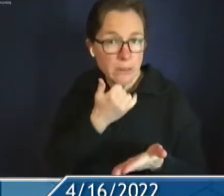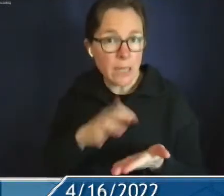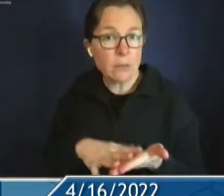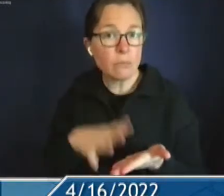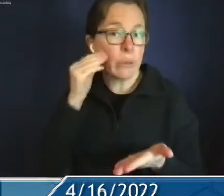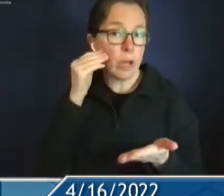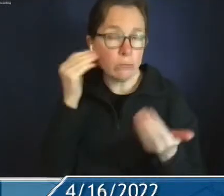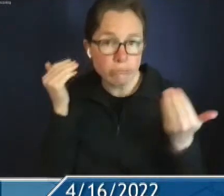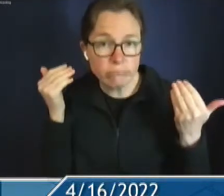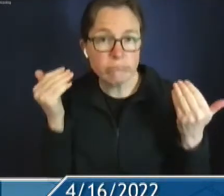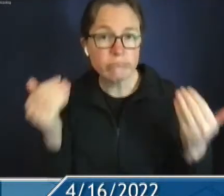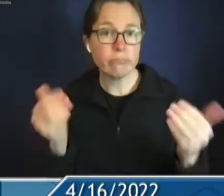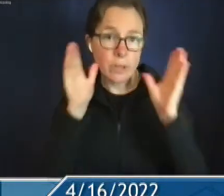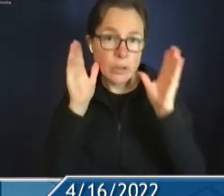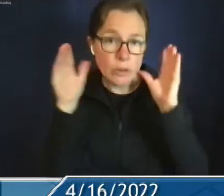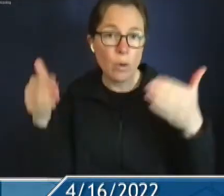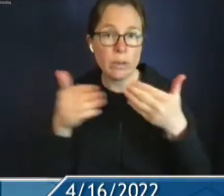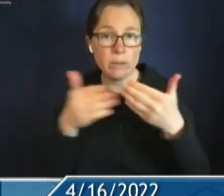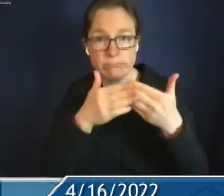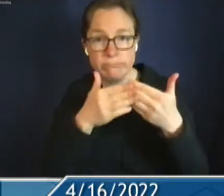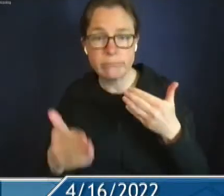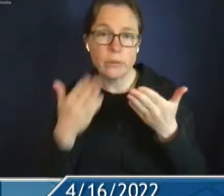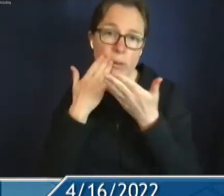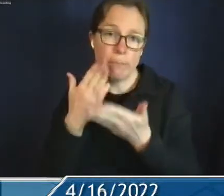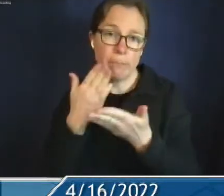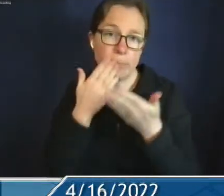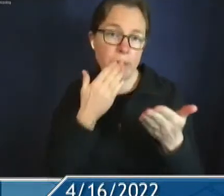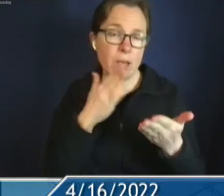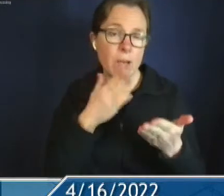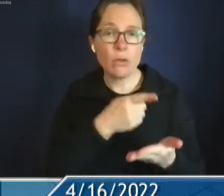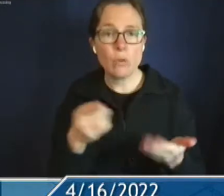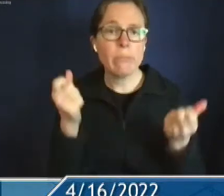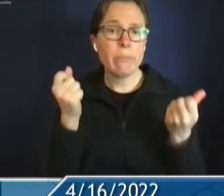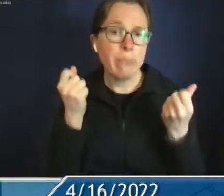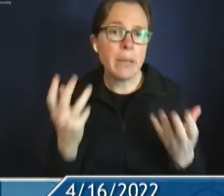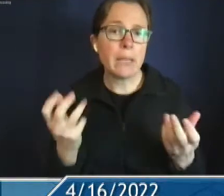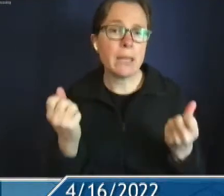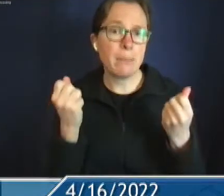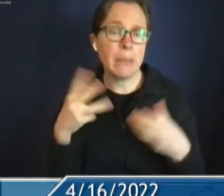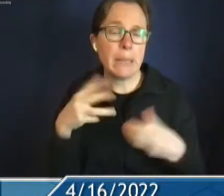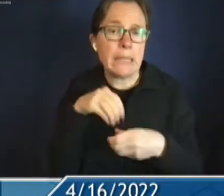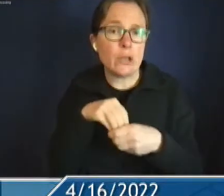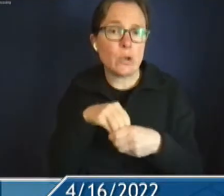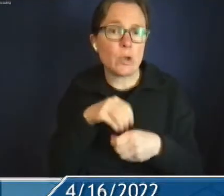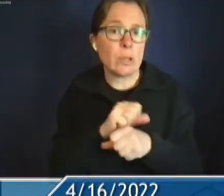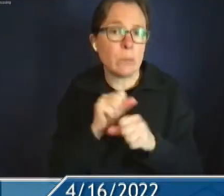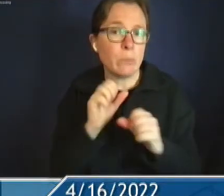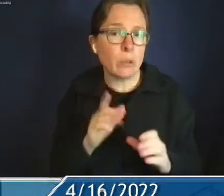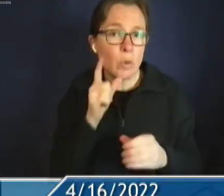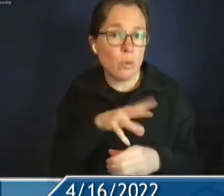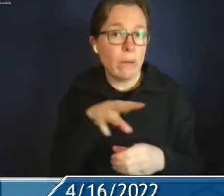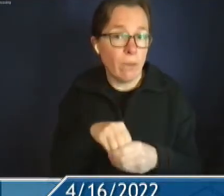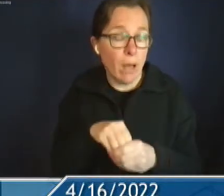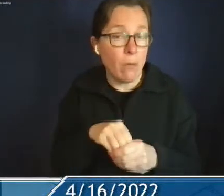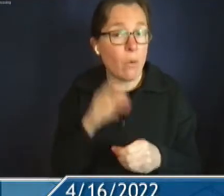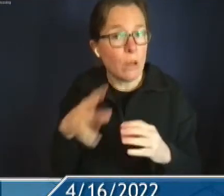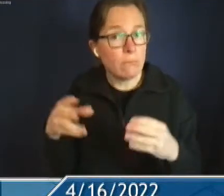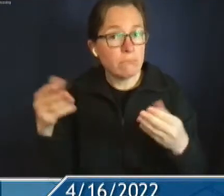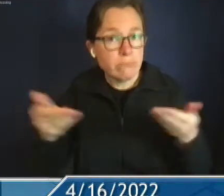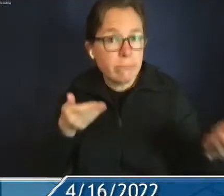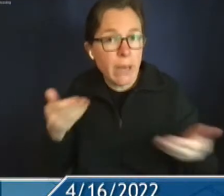focused on this. And so I really appreciate the many internal employees that are engaged. We're going to expand that. I've learned when